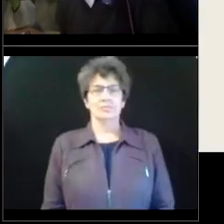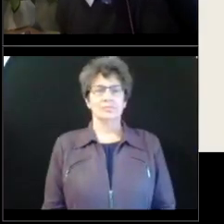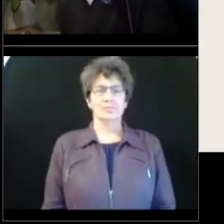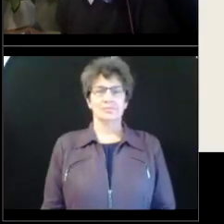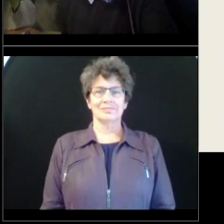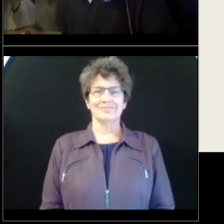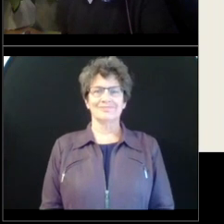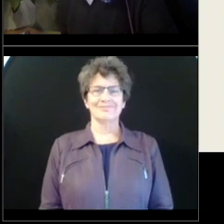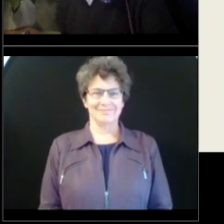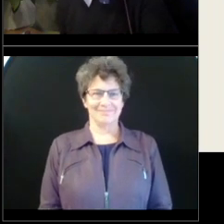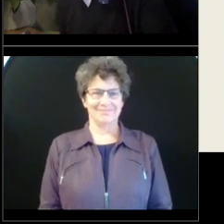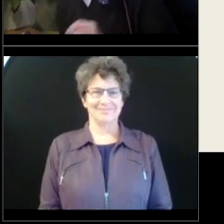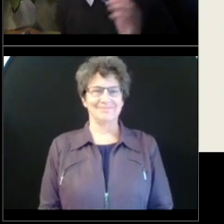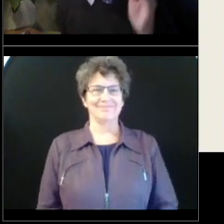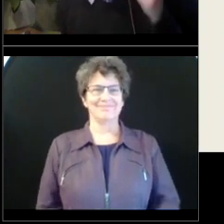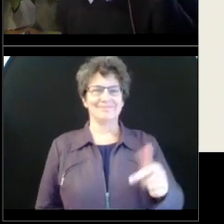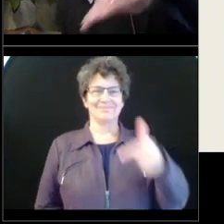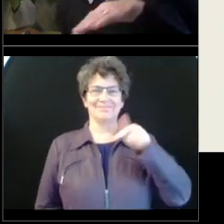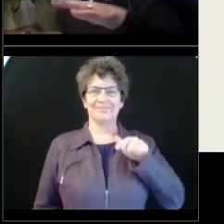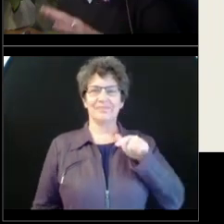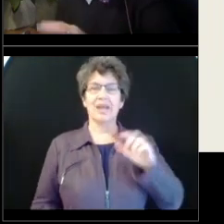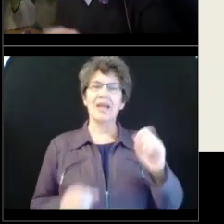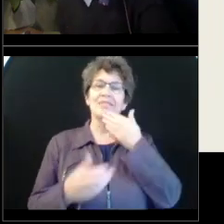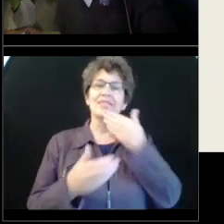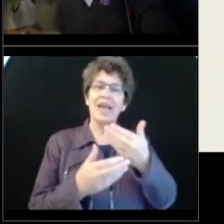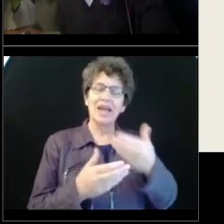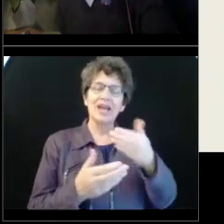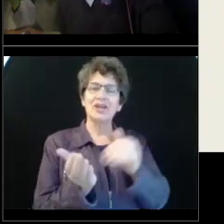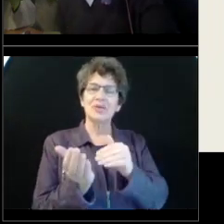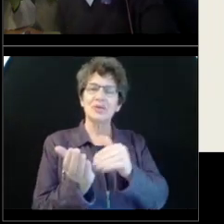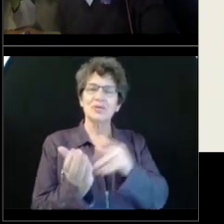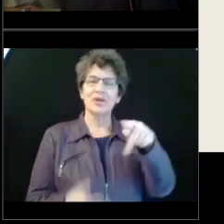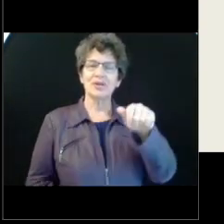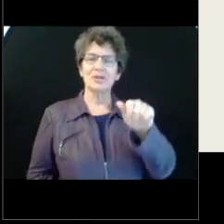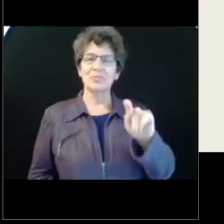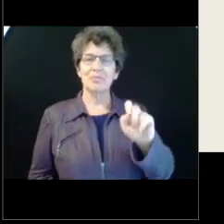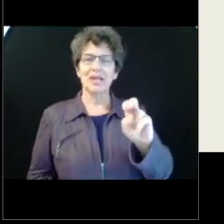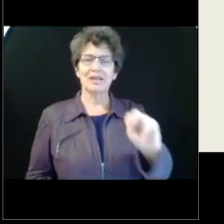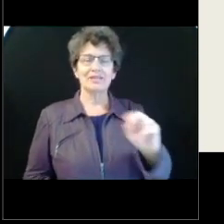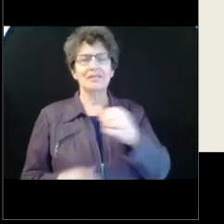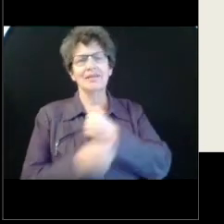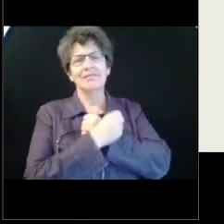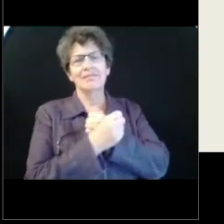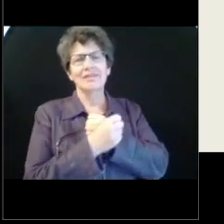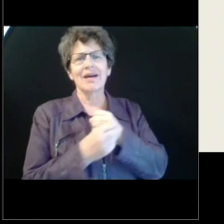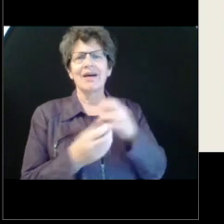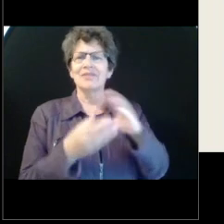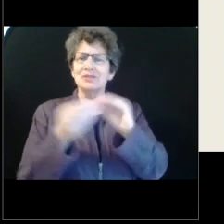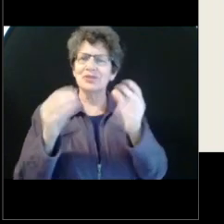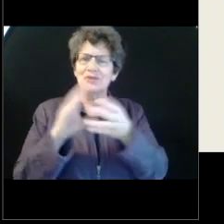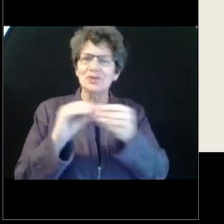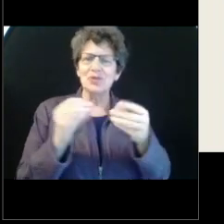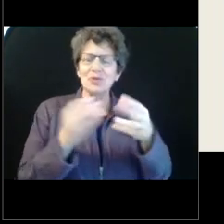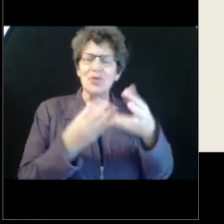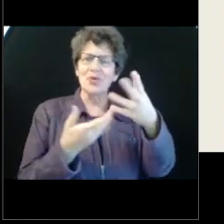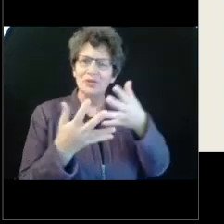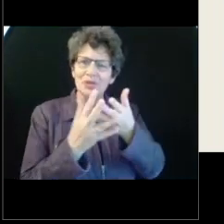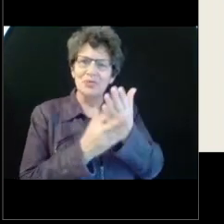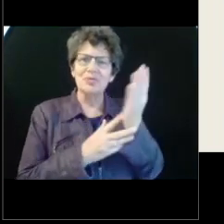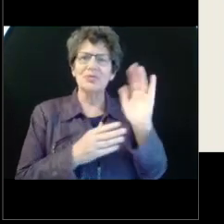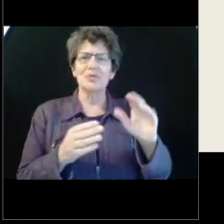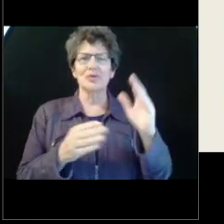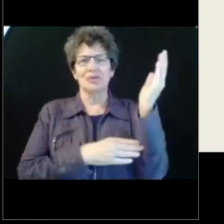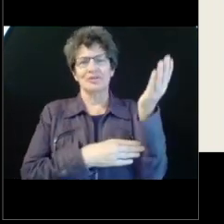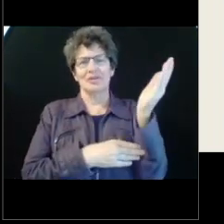Thanks, Dr. Paton. I love how you're interweaving stories through all of your talk. It'll make it memorable for us. Thank you